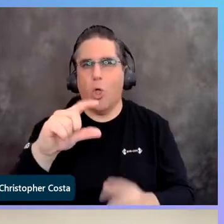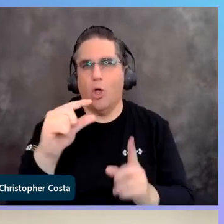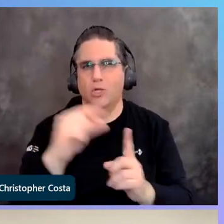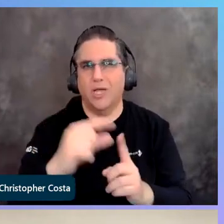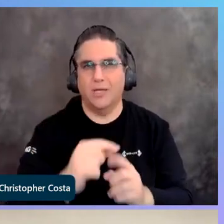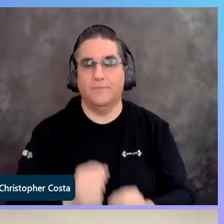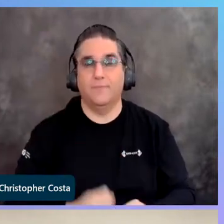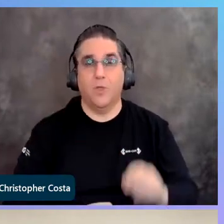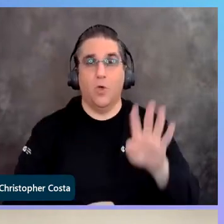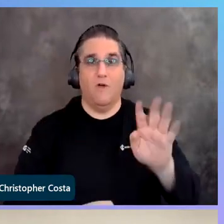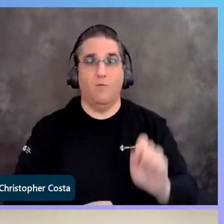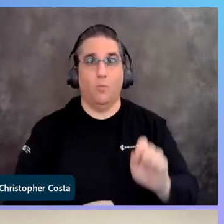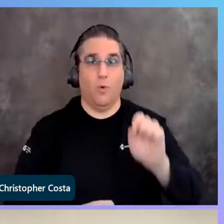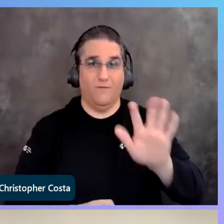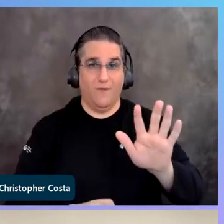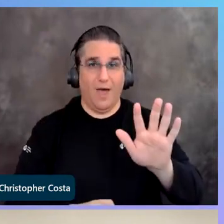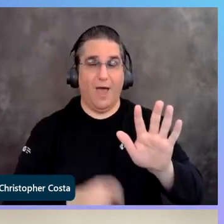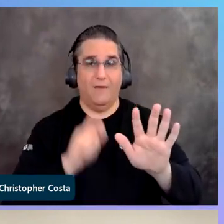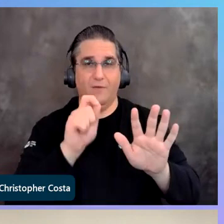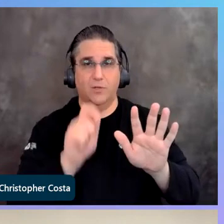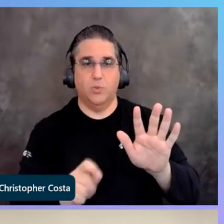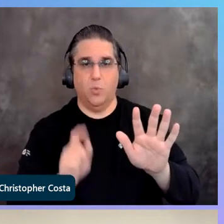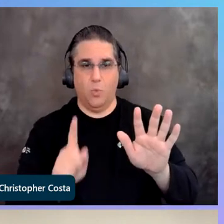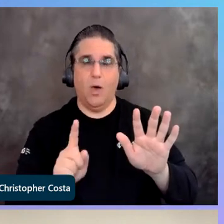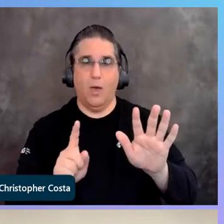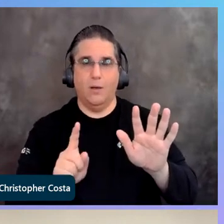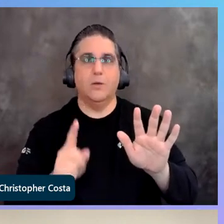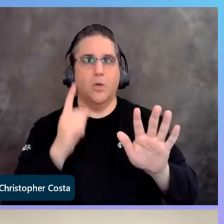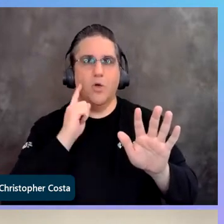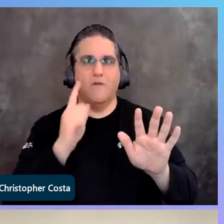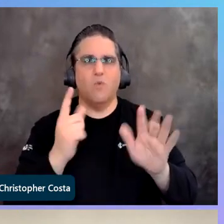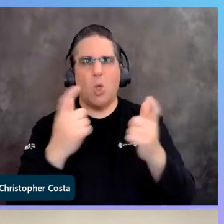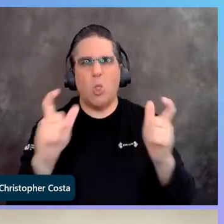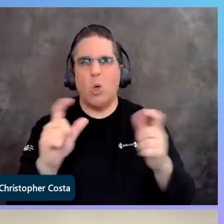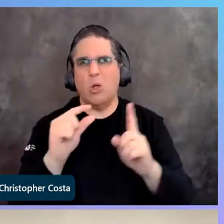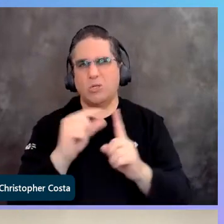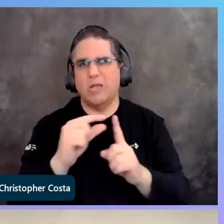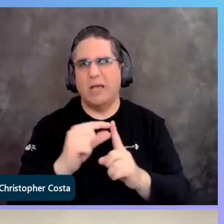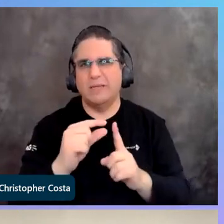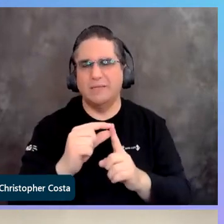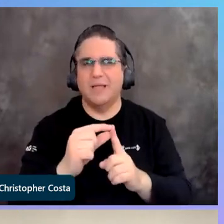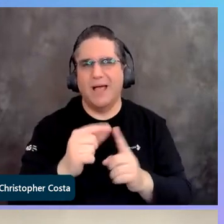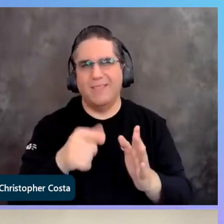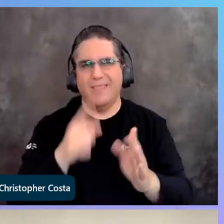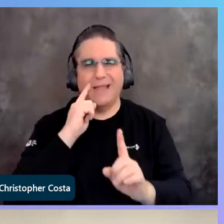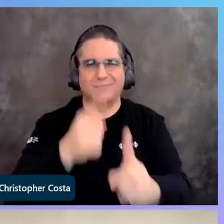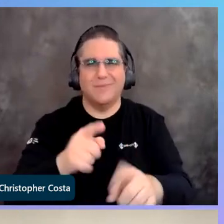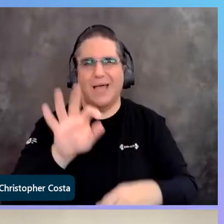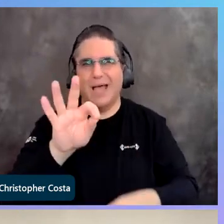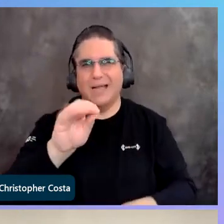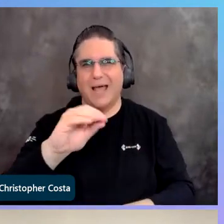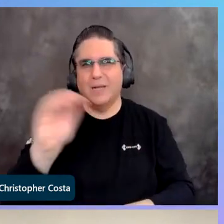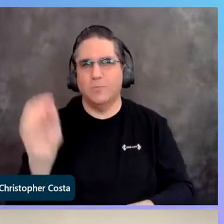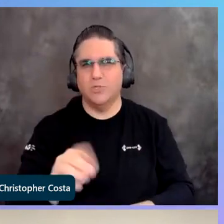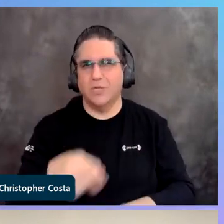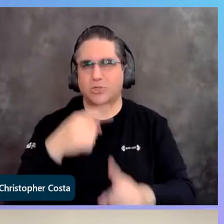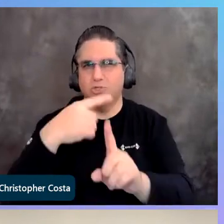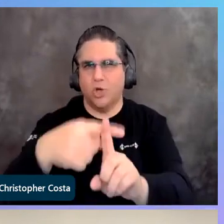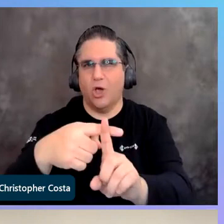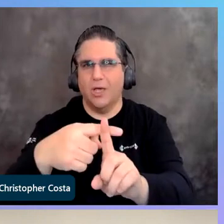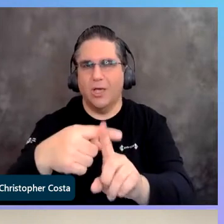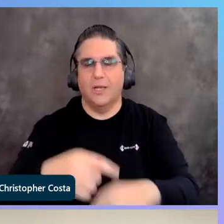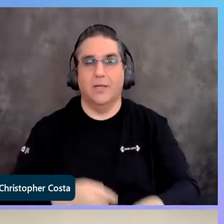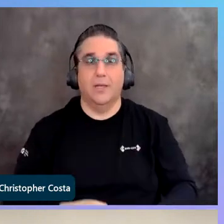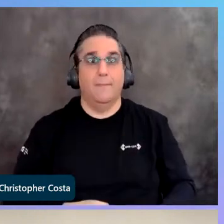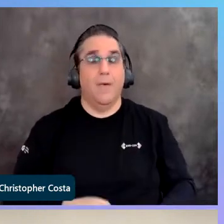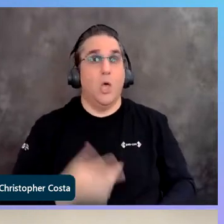4.5:1 for regular text, and it's the ratio that we're looking to hit about 90% of the time. But if you want to hit the gold standard